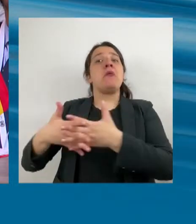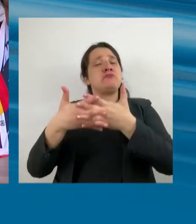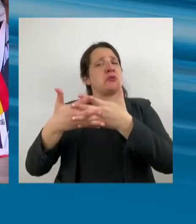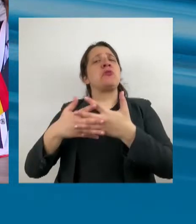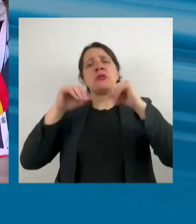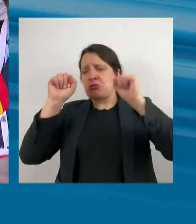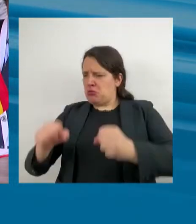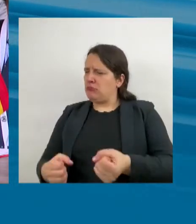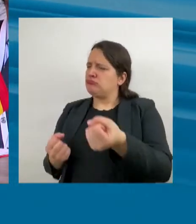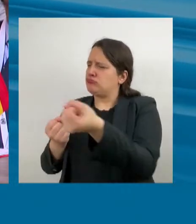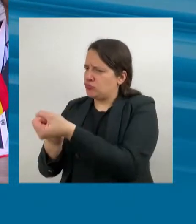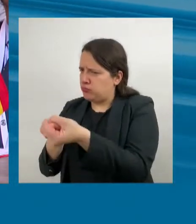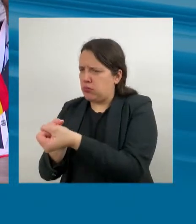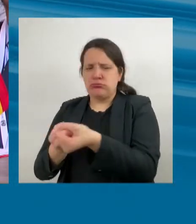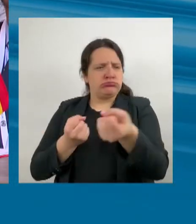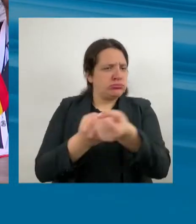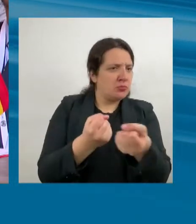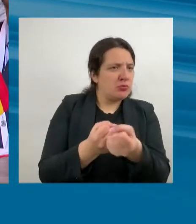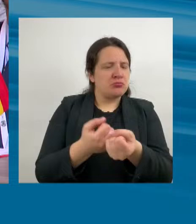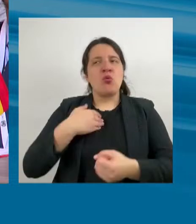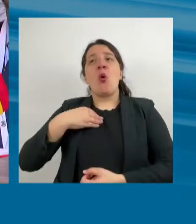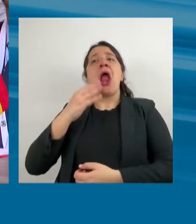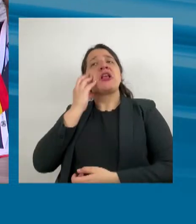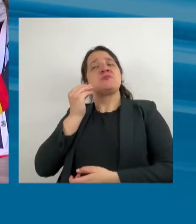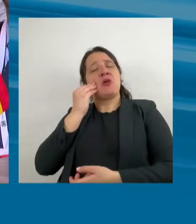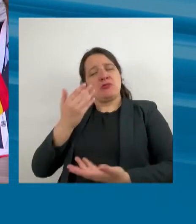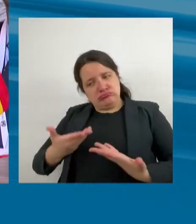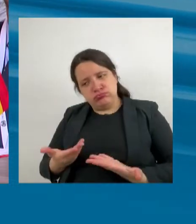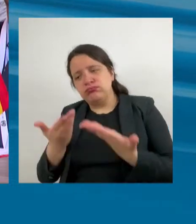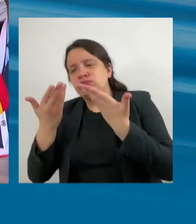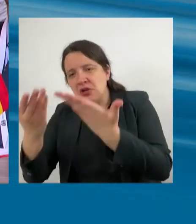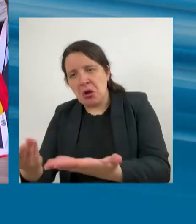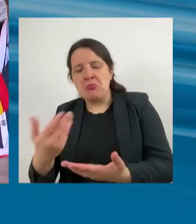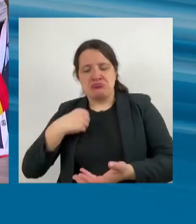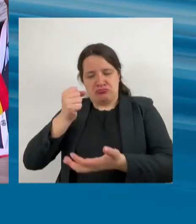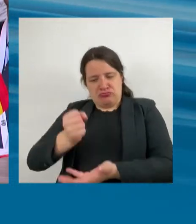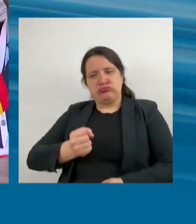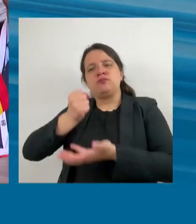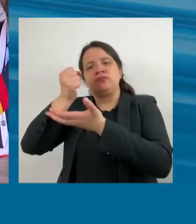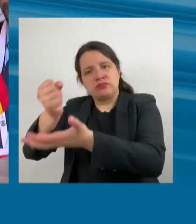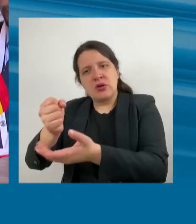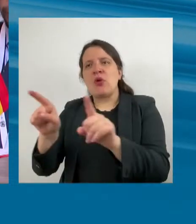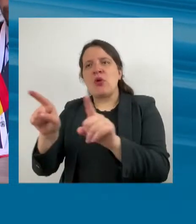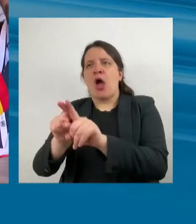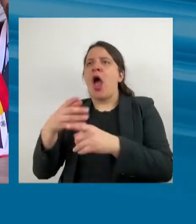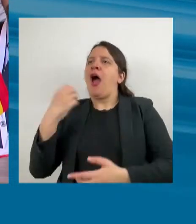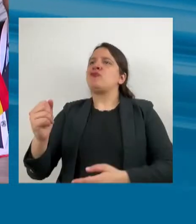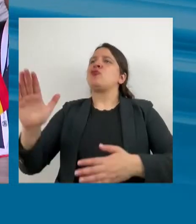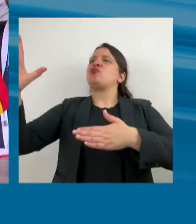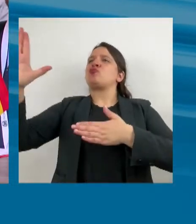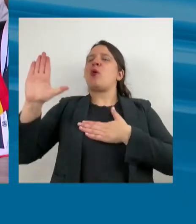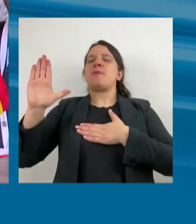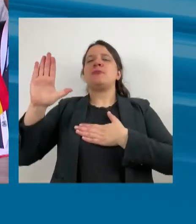our expertise, resources, and commitment to justice. Thank you again.